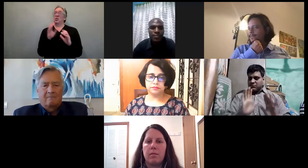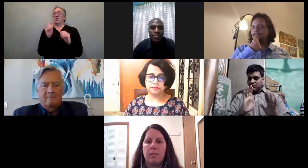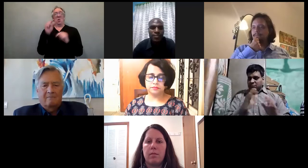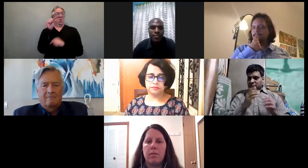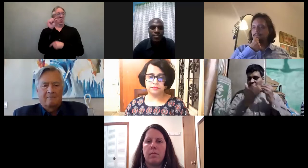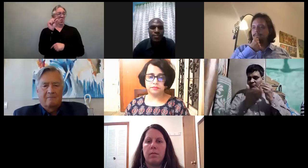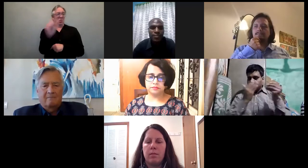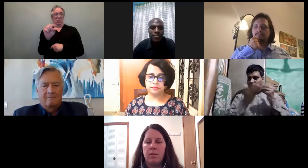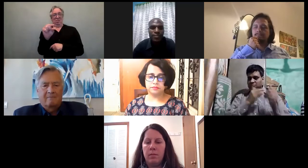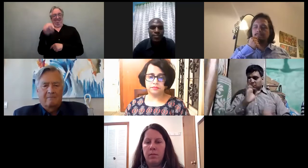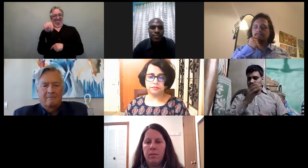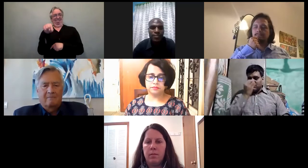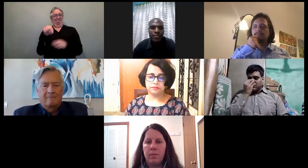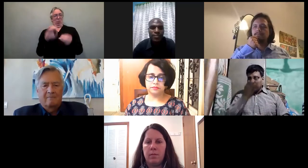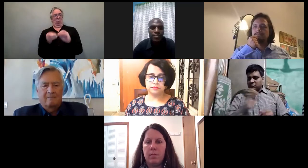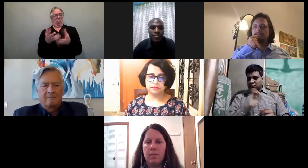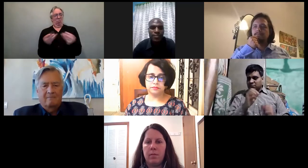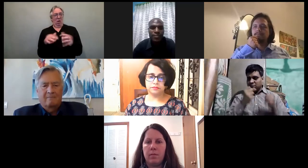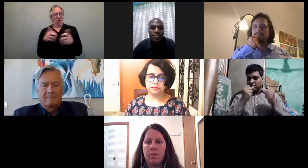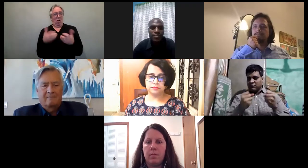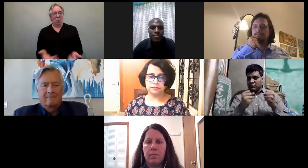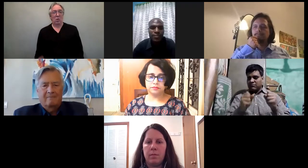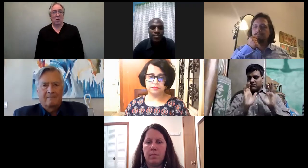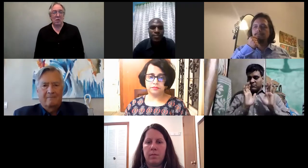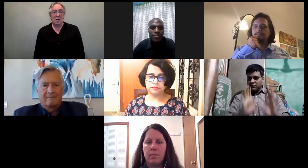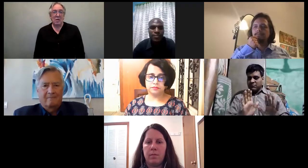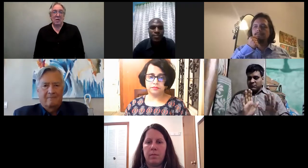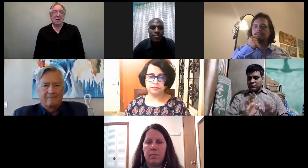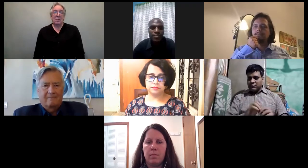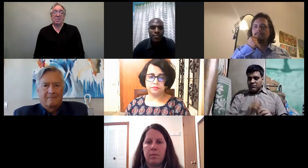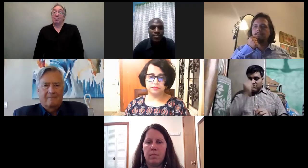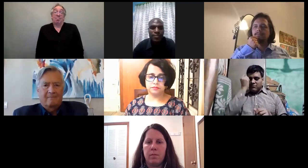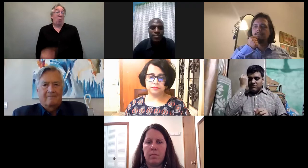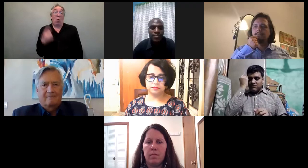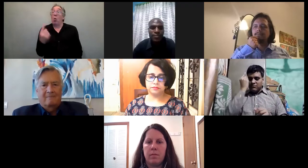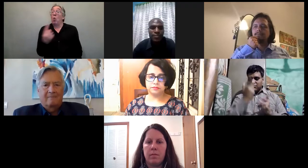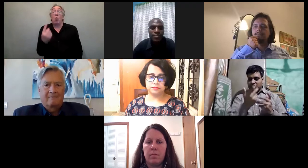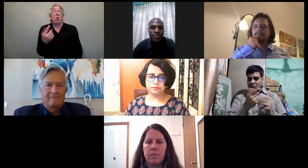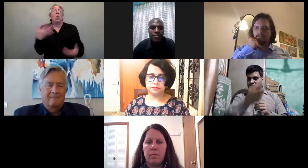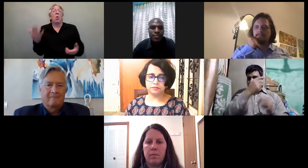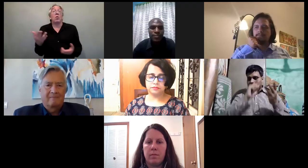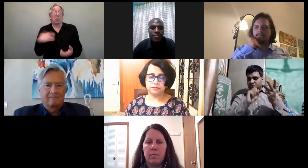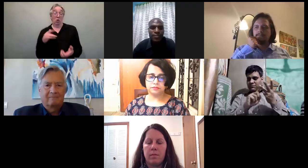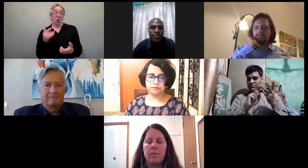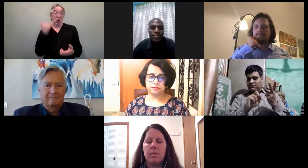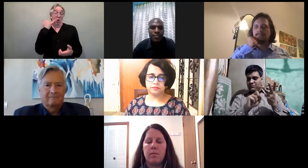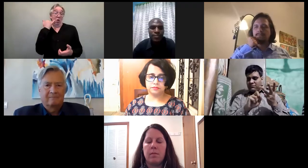issue? So the only way to communicate is through my phone, and it's still not easy, it's very